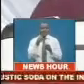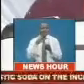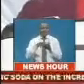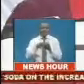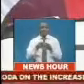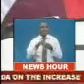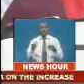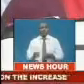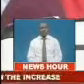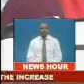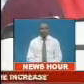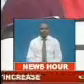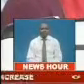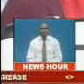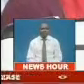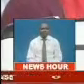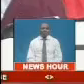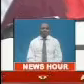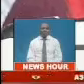story.